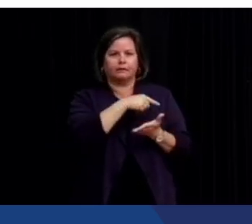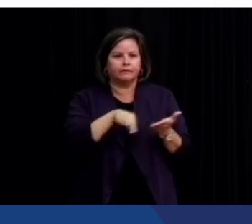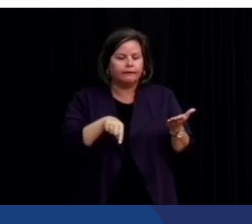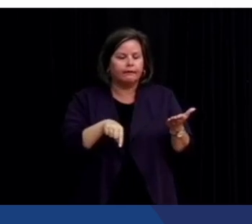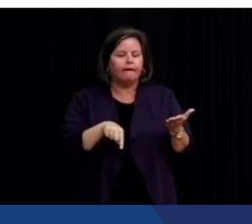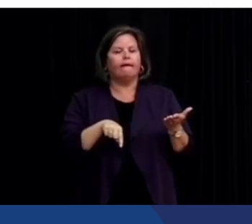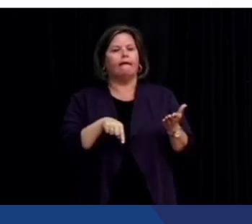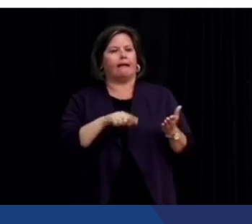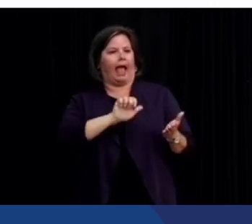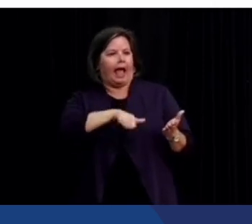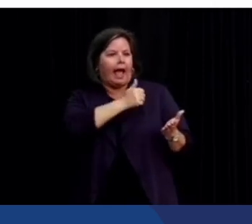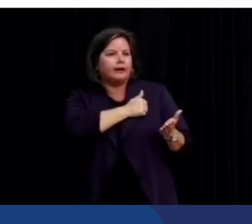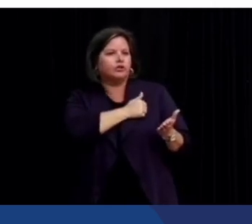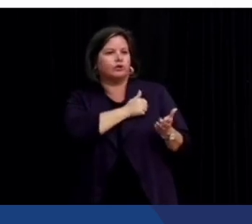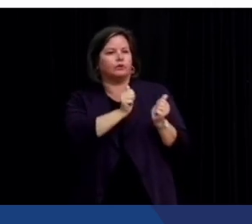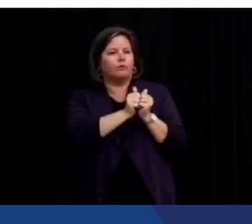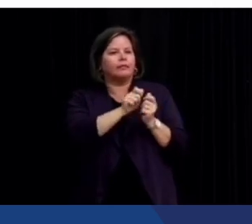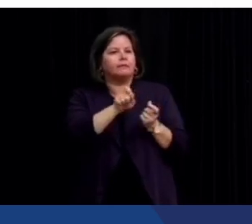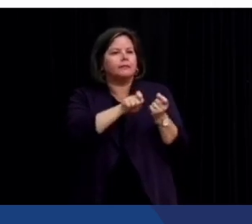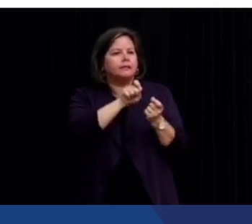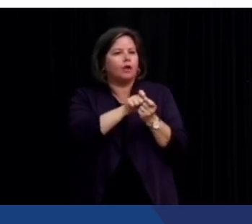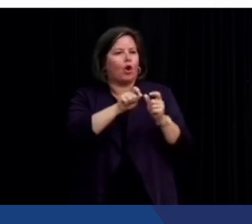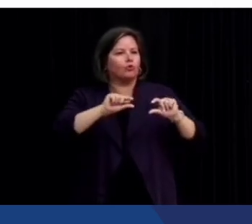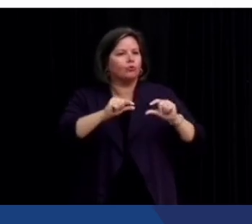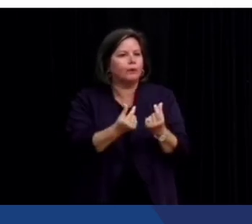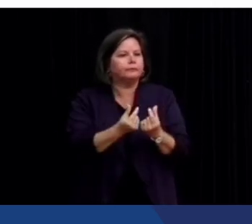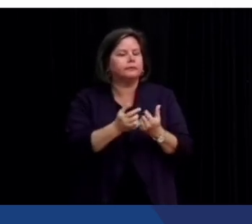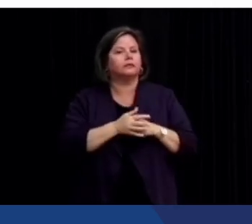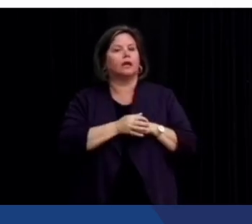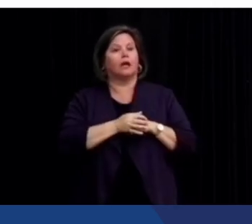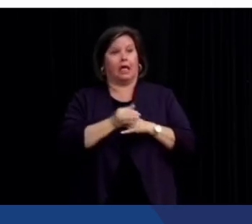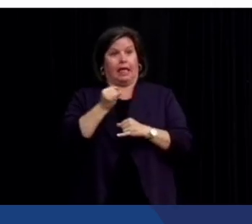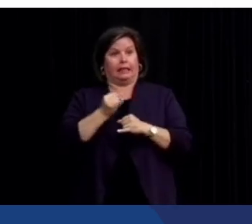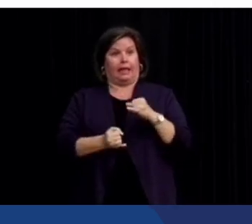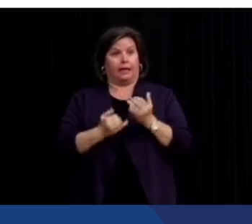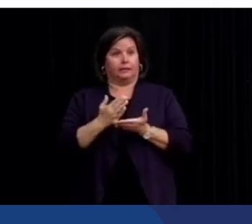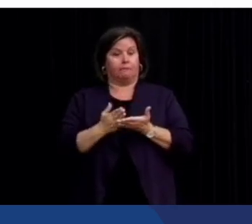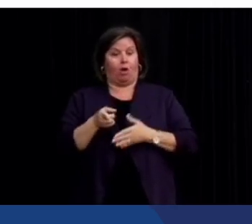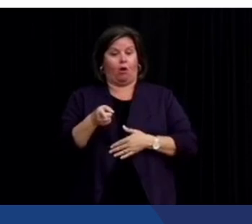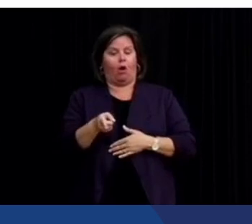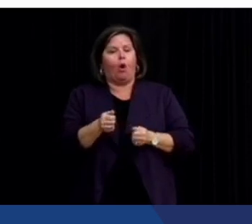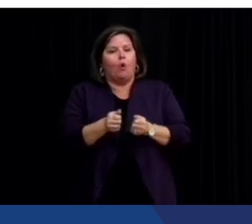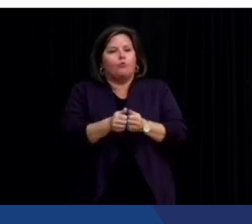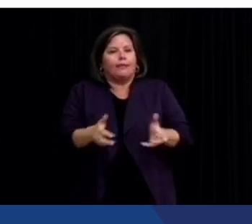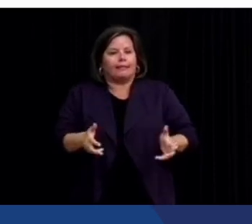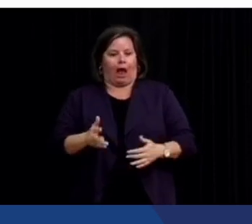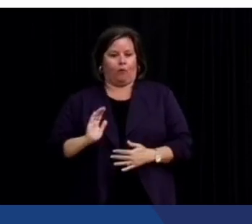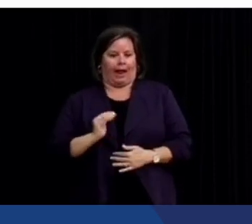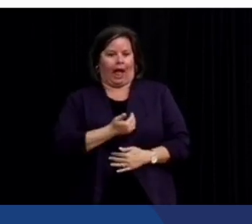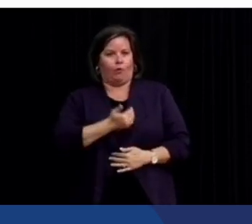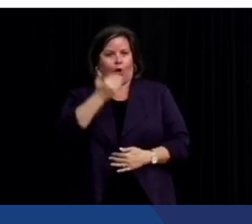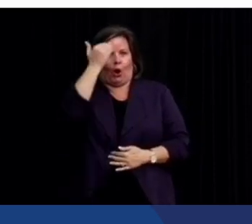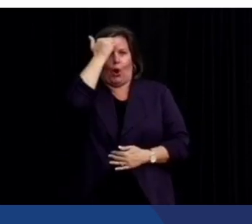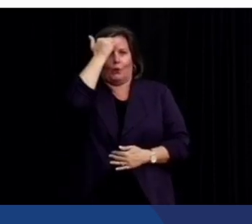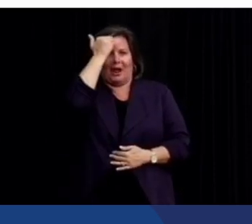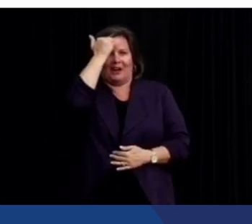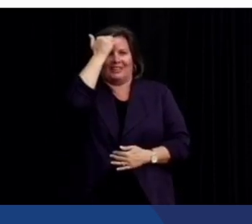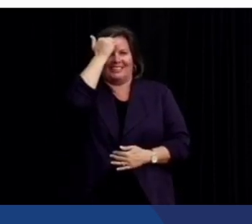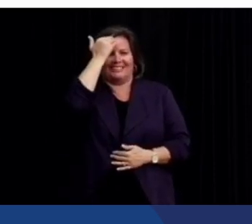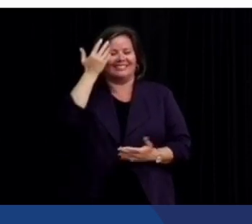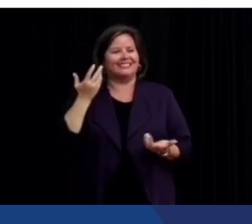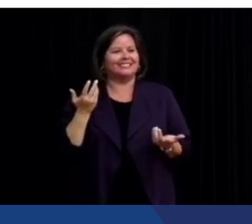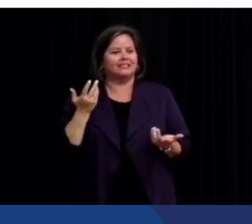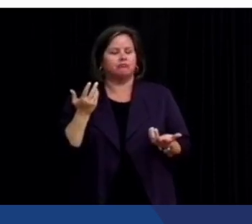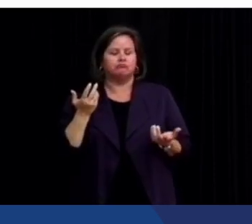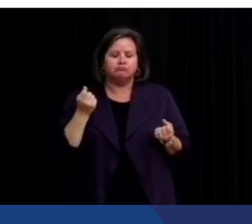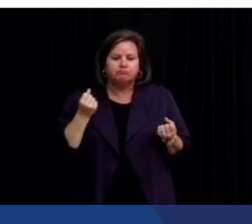towards particular groups. And this last piece is really important, often without our conscious awareness. So a lot of the time, we're not even